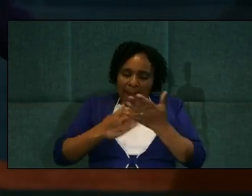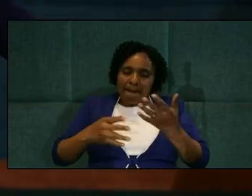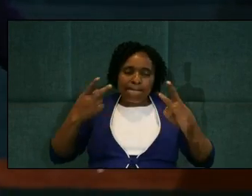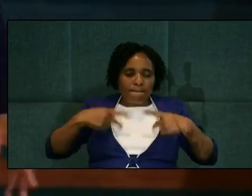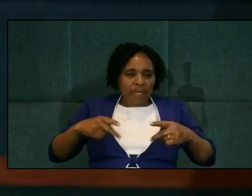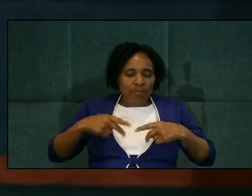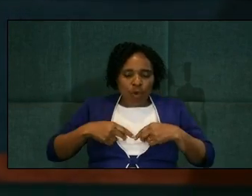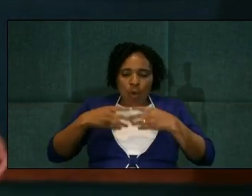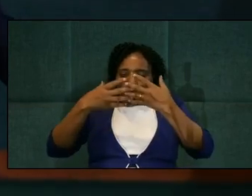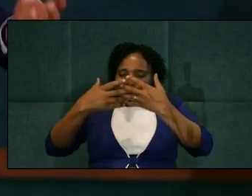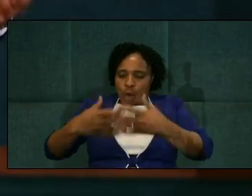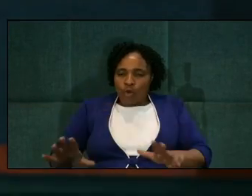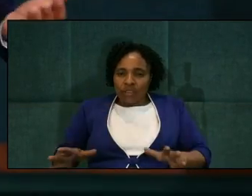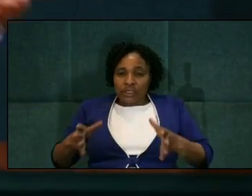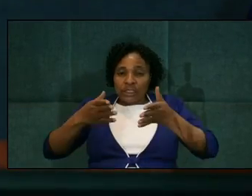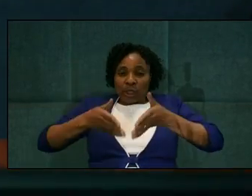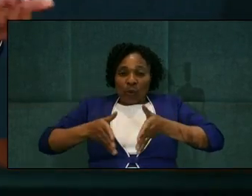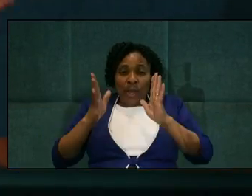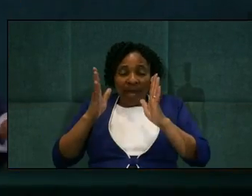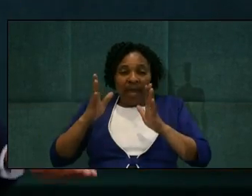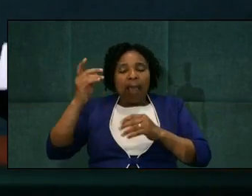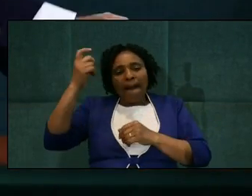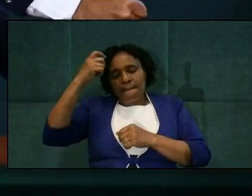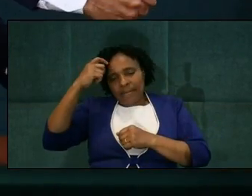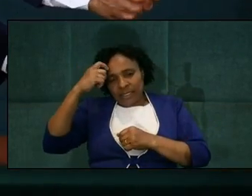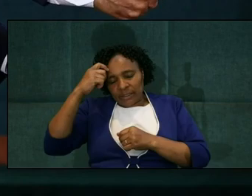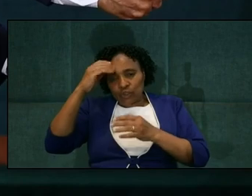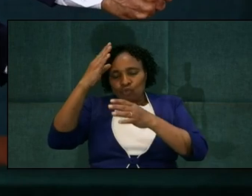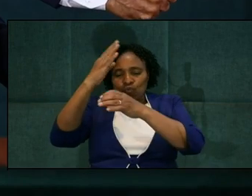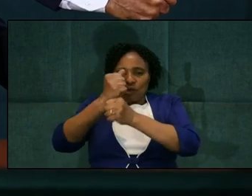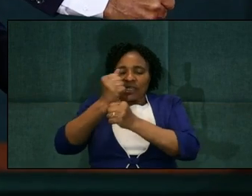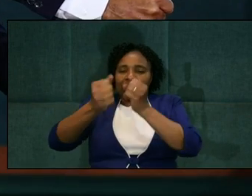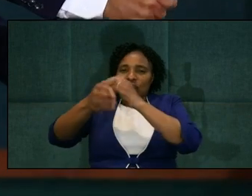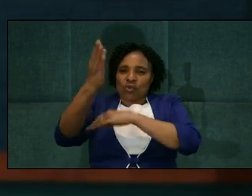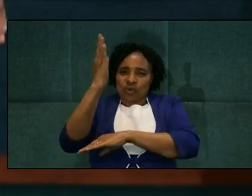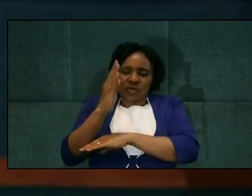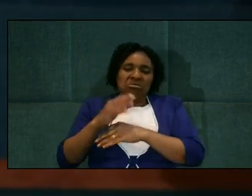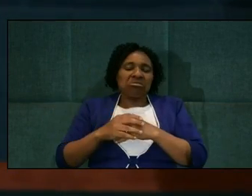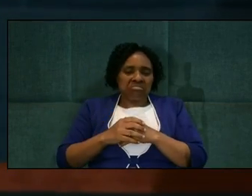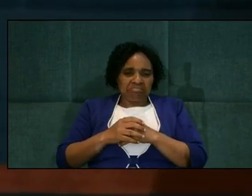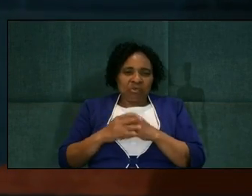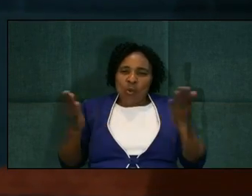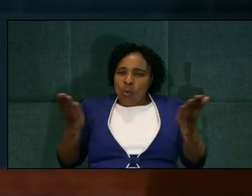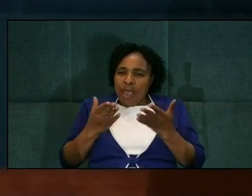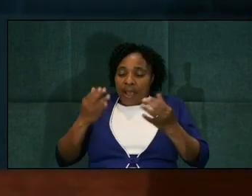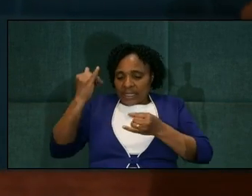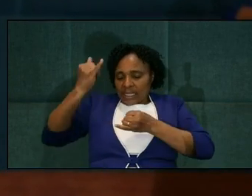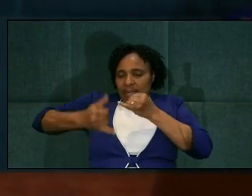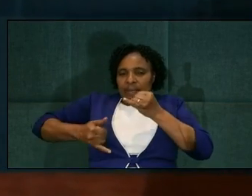their way is their inability to trust in God. We're at the end.